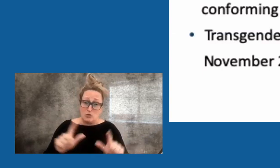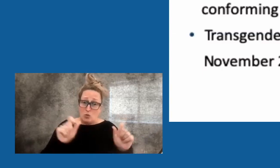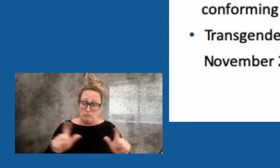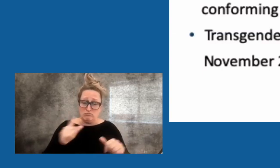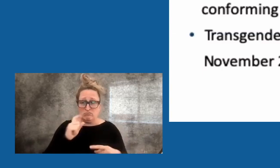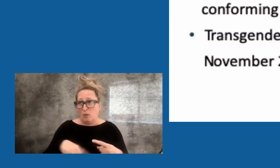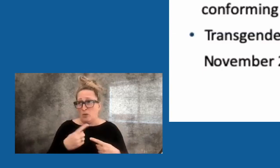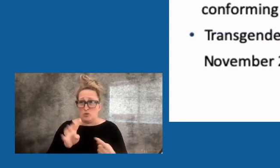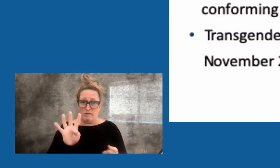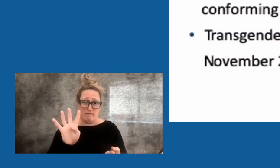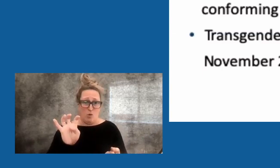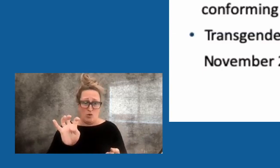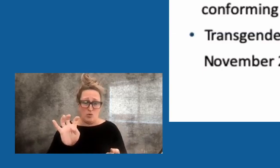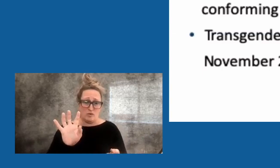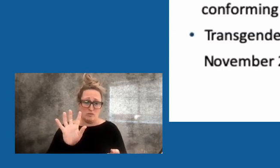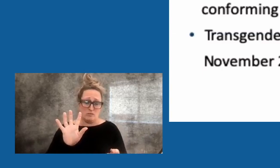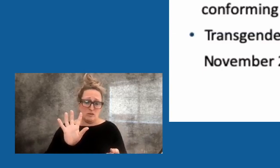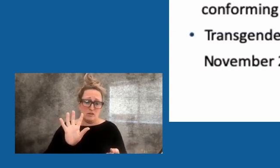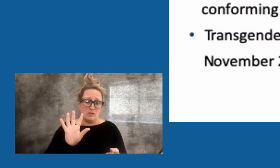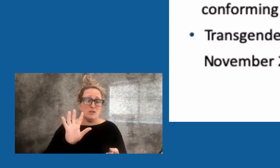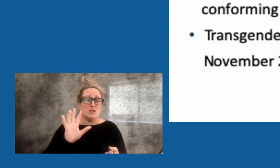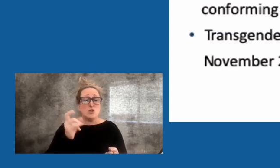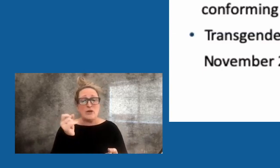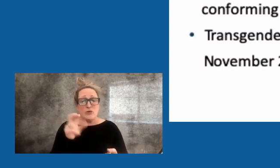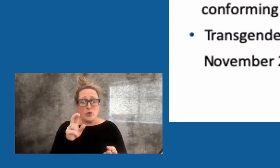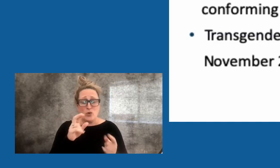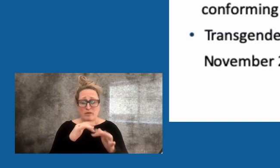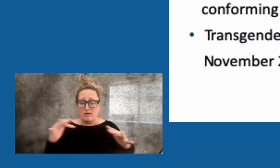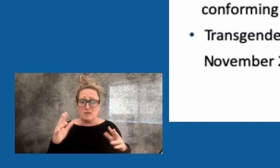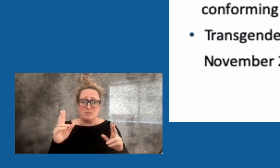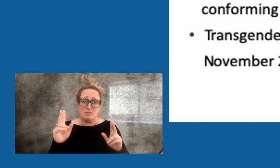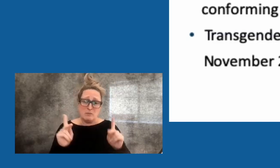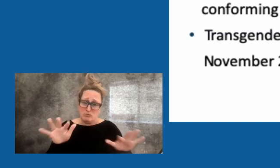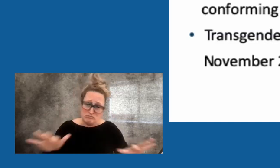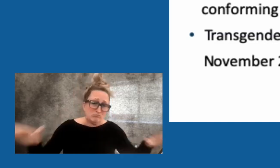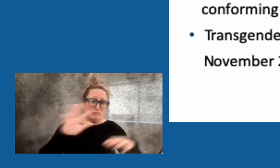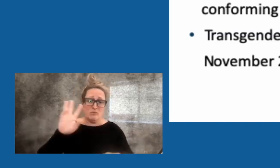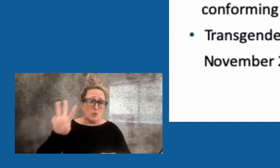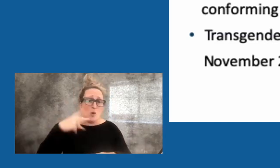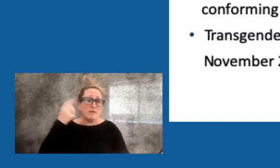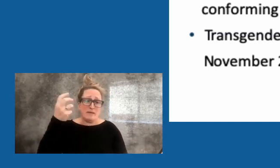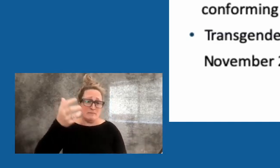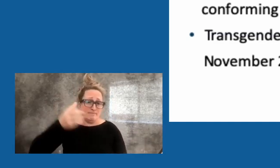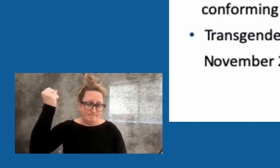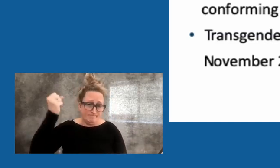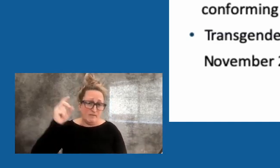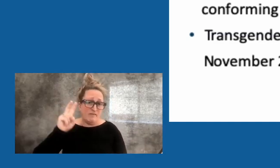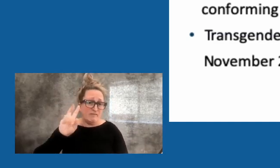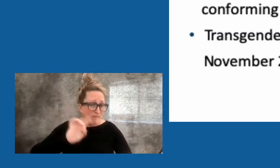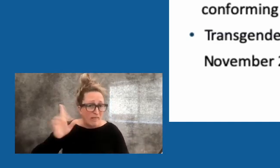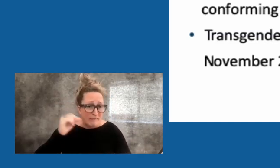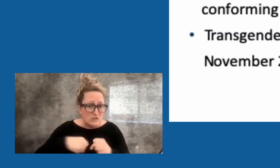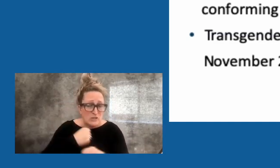about almost 400 gender diverse folks across the globe that have been taken violently from us this